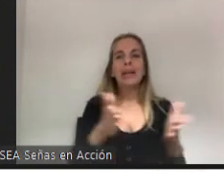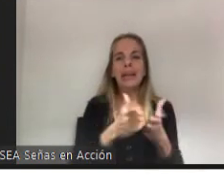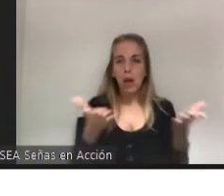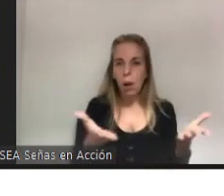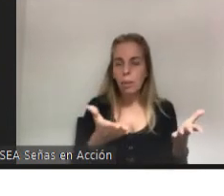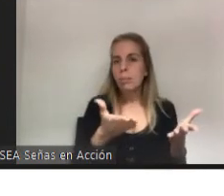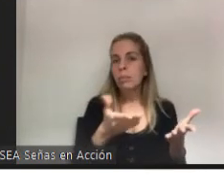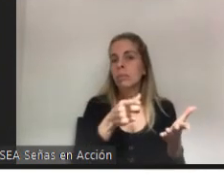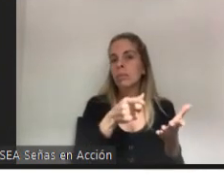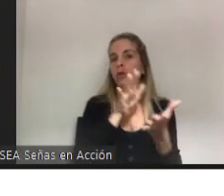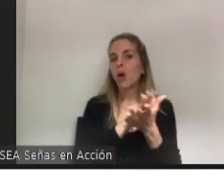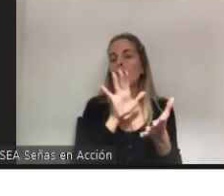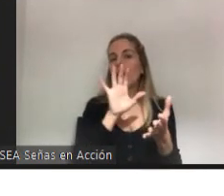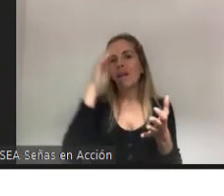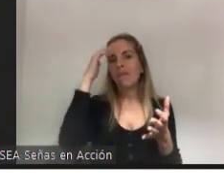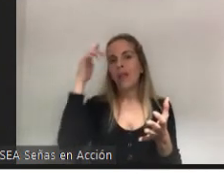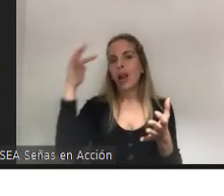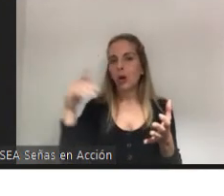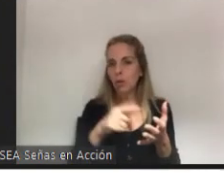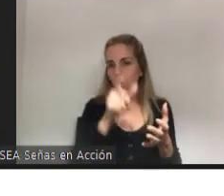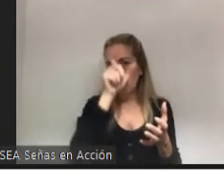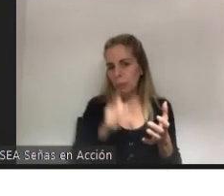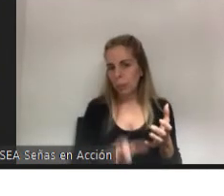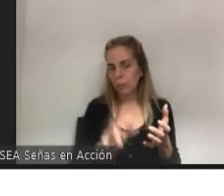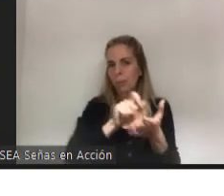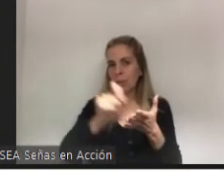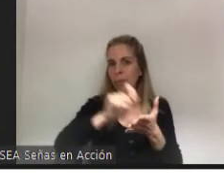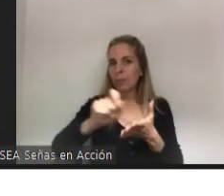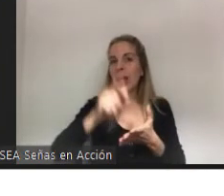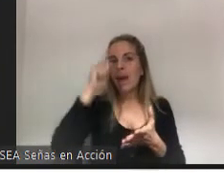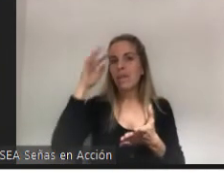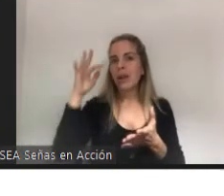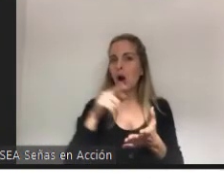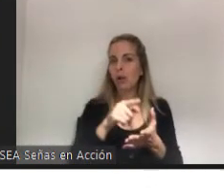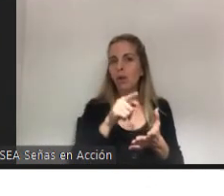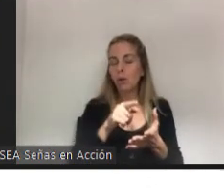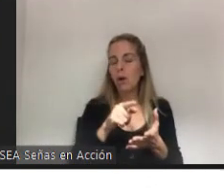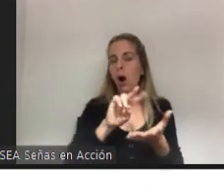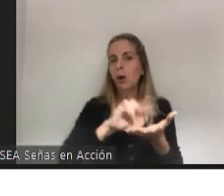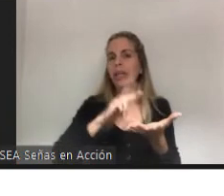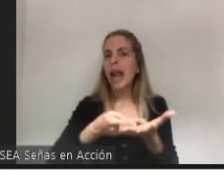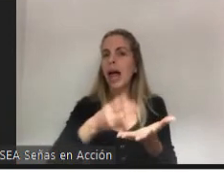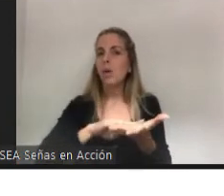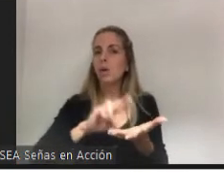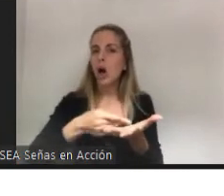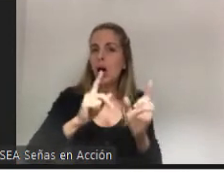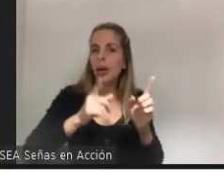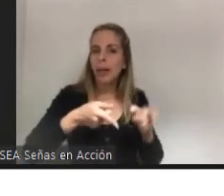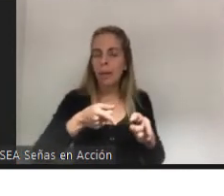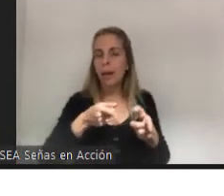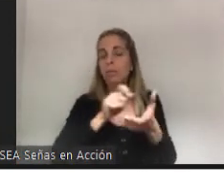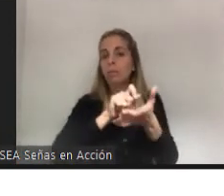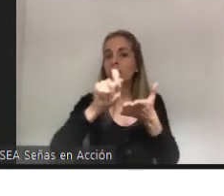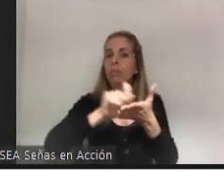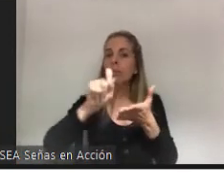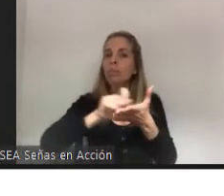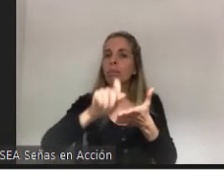book by Hoover Dreyfus, philosopher and a translator of